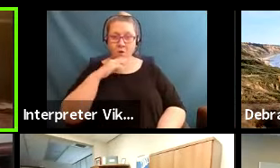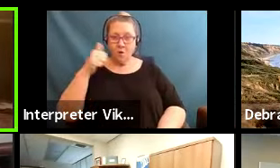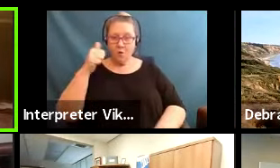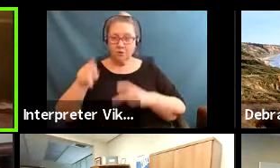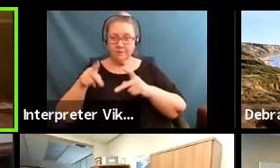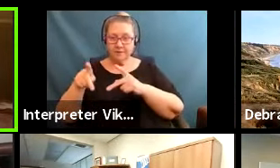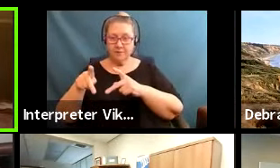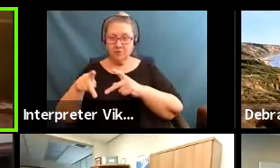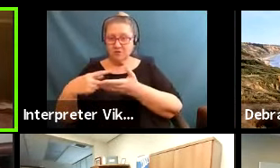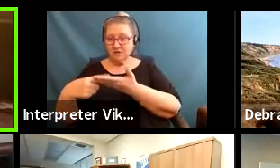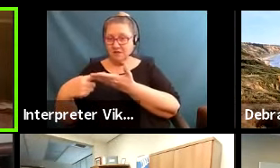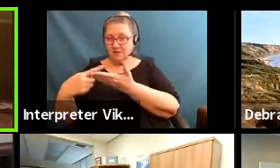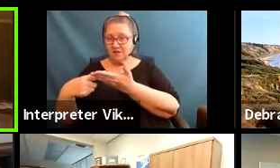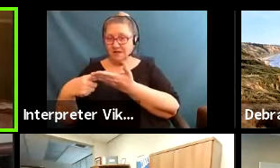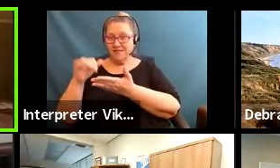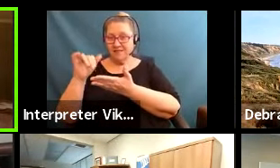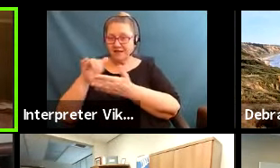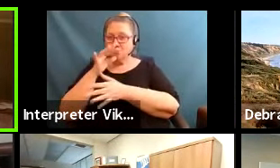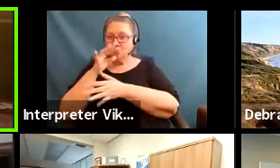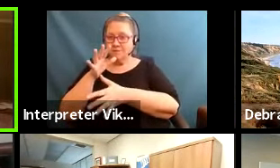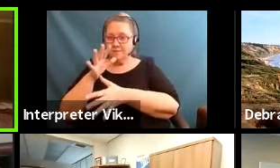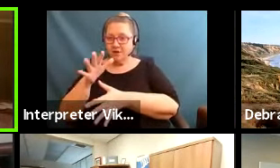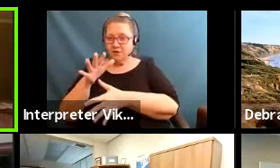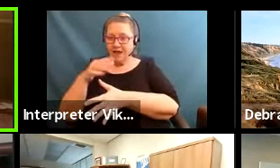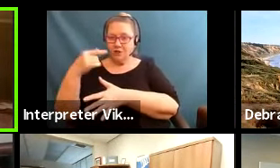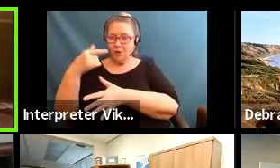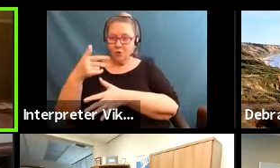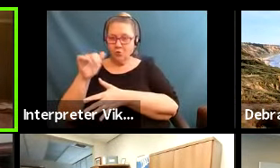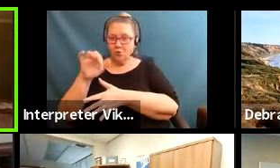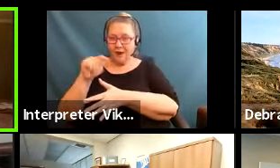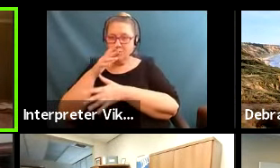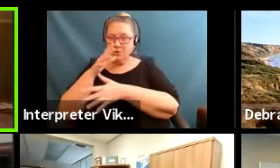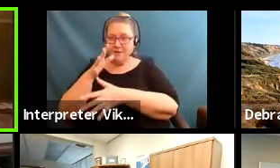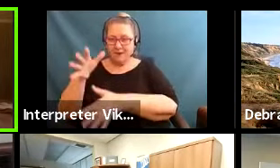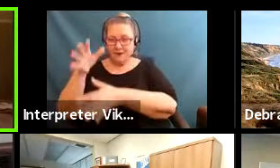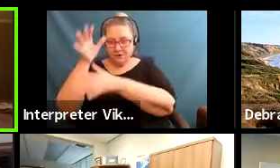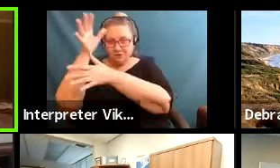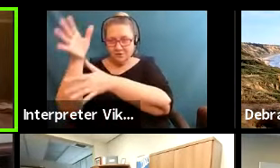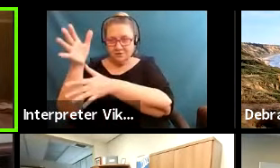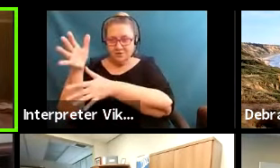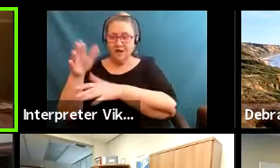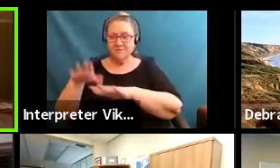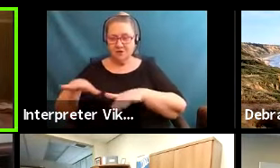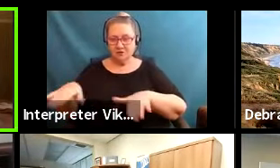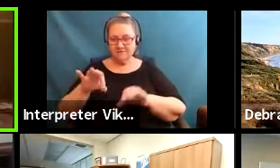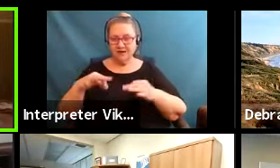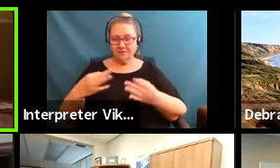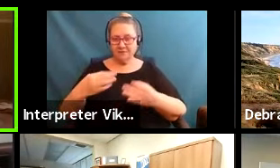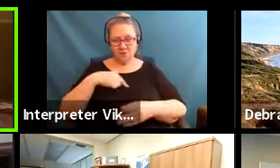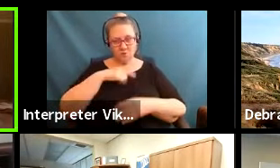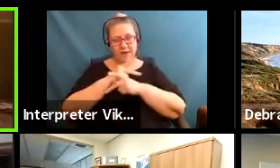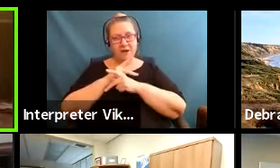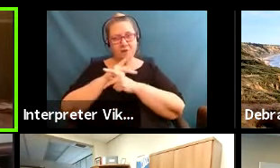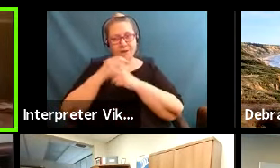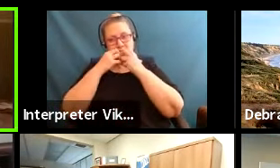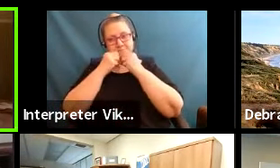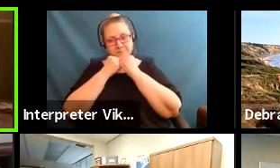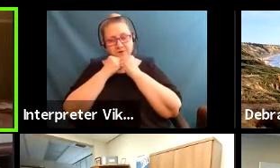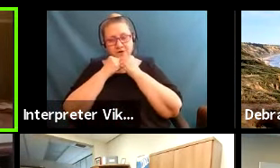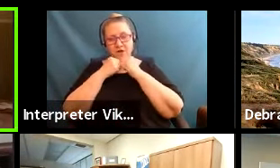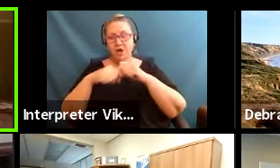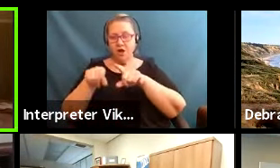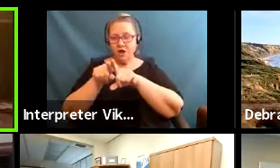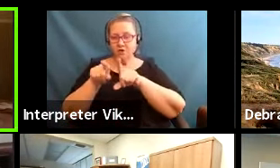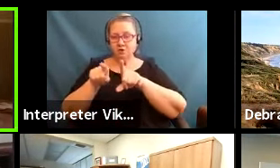talking about are the grandparents and great grandparents of the children and families. that we care about, often who are